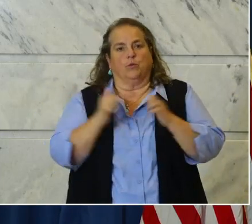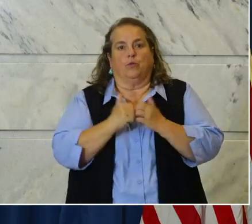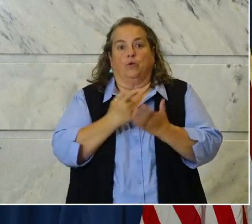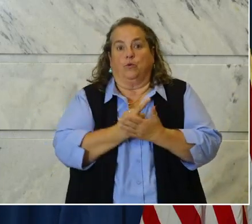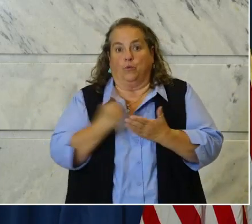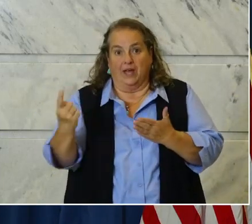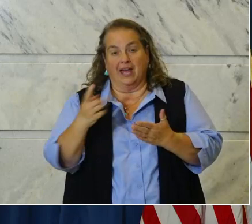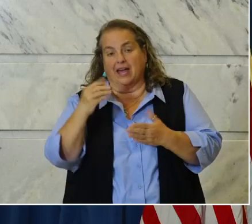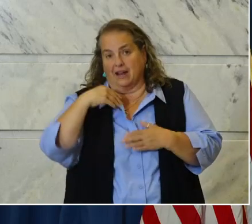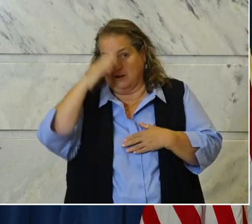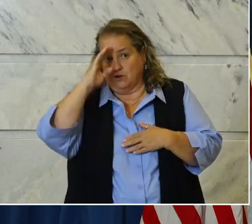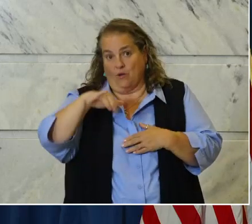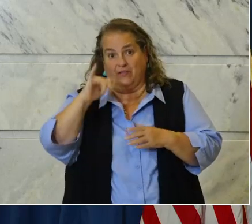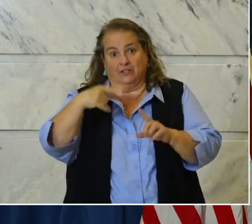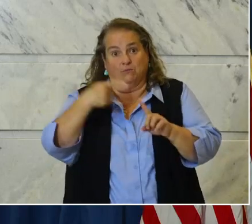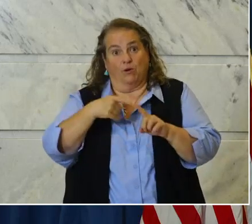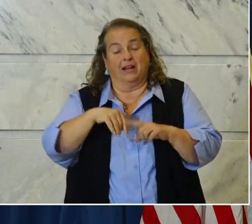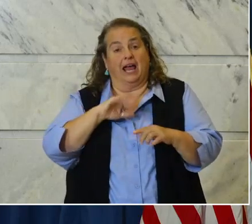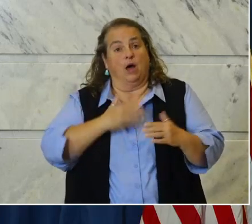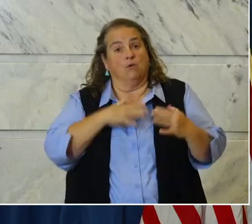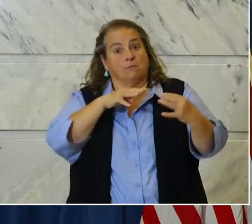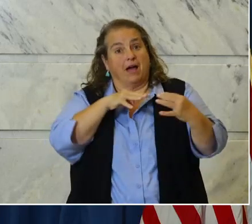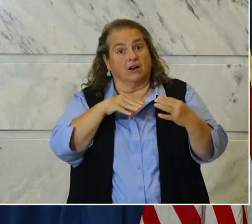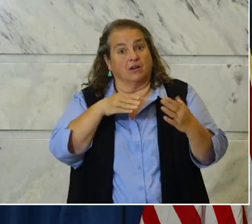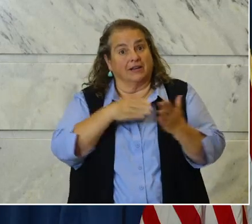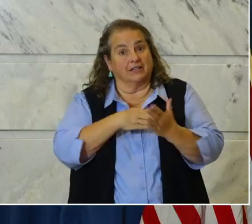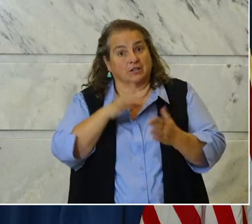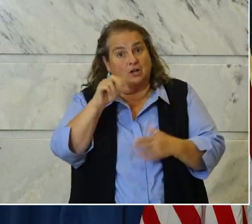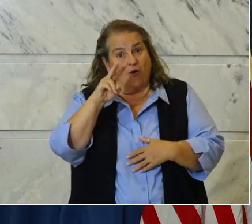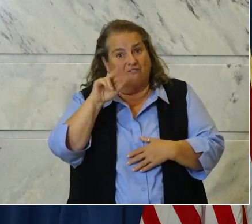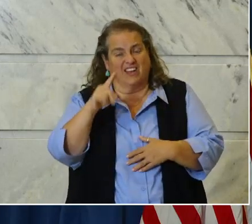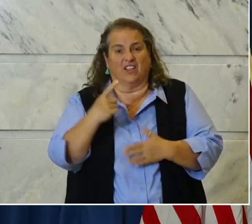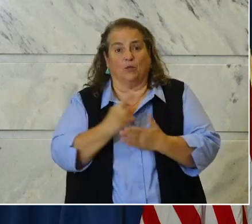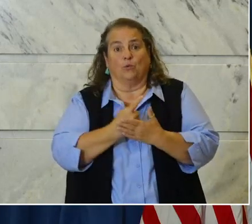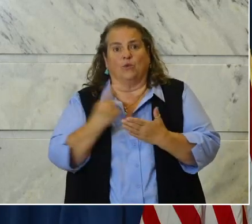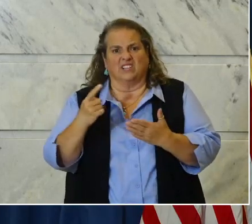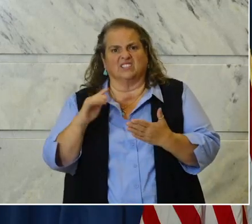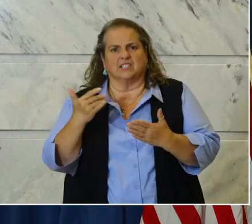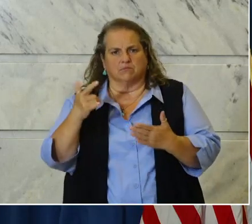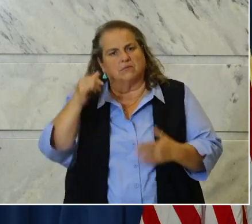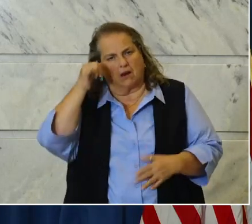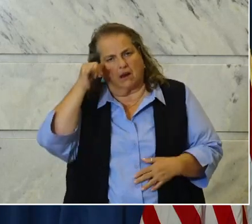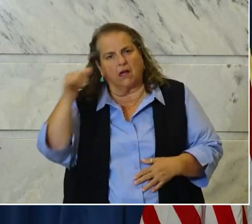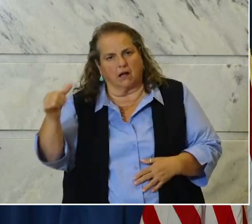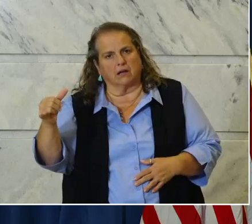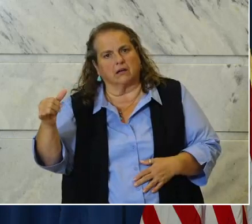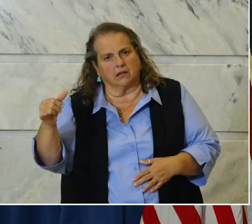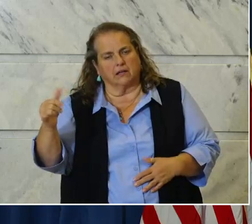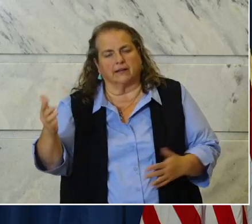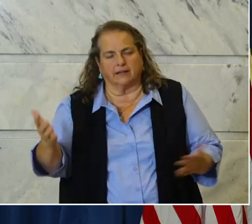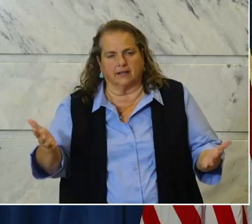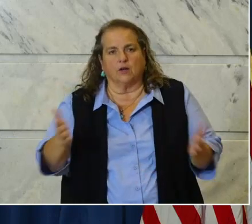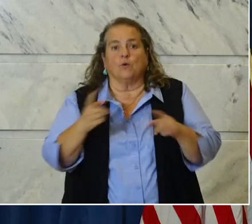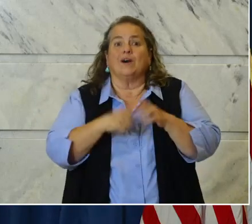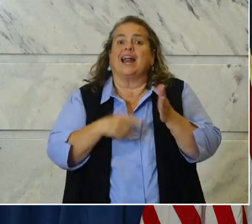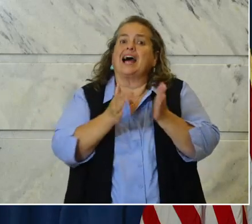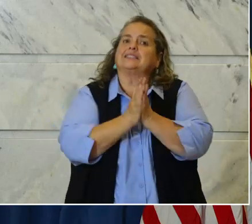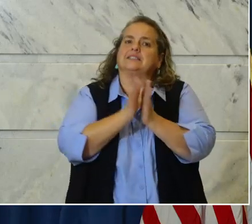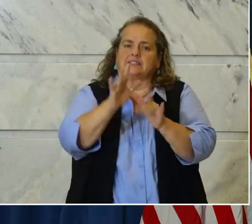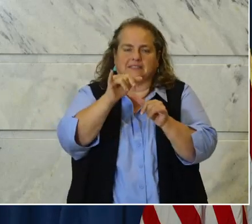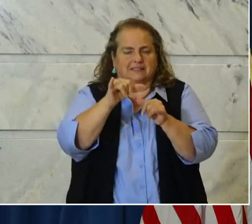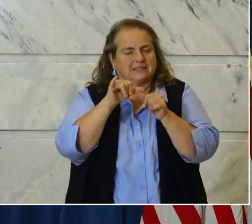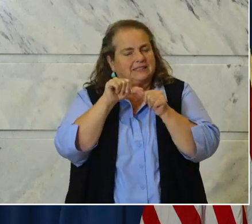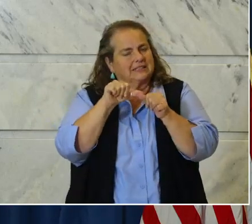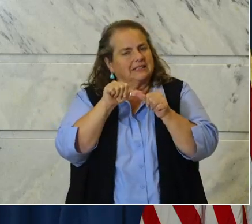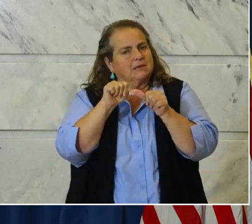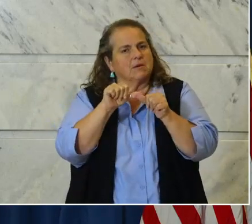know at this point in our battle against COVID, the weeks can be really long. What I'd ask is keep it up, keep